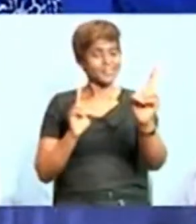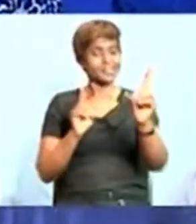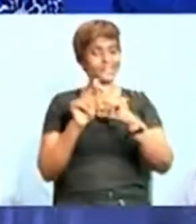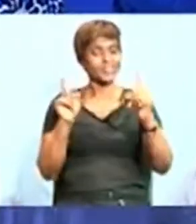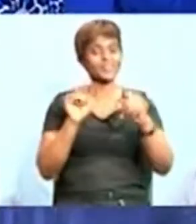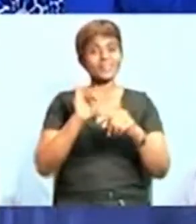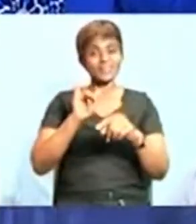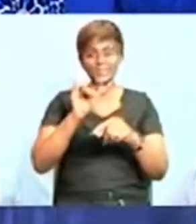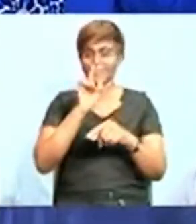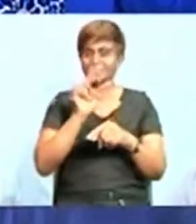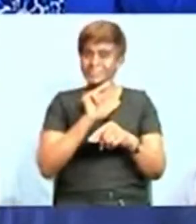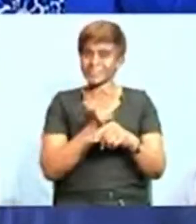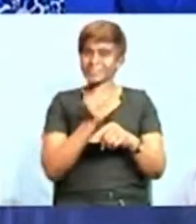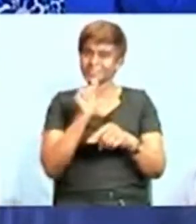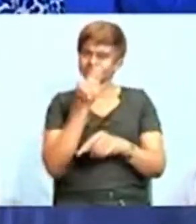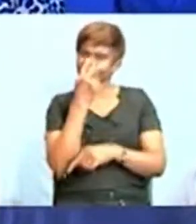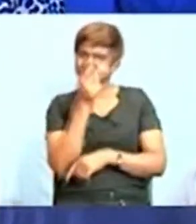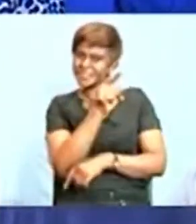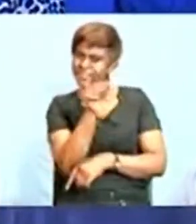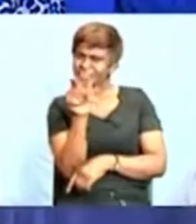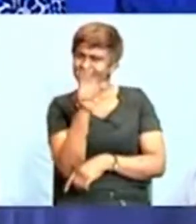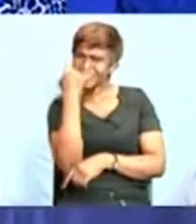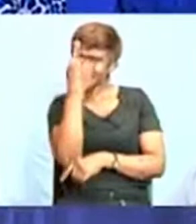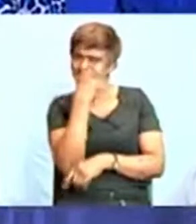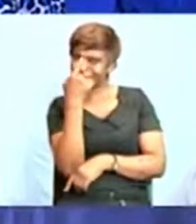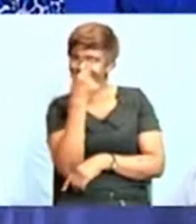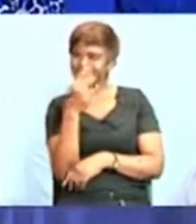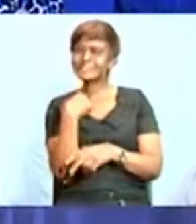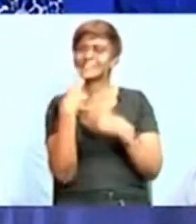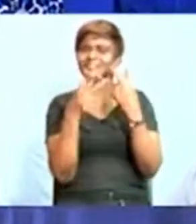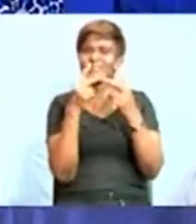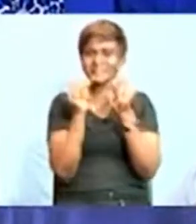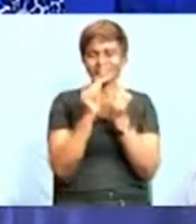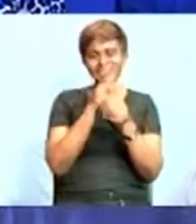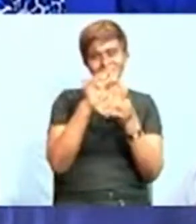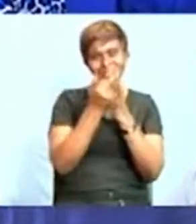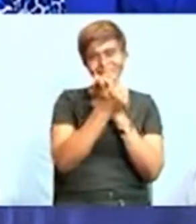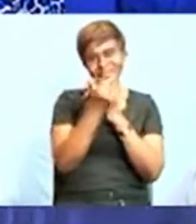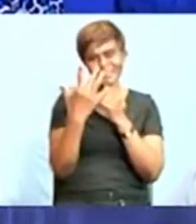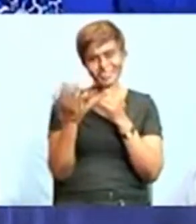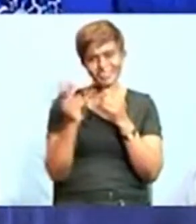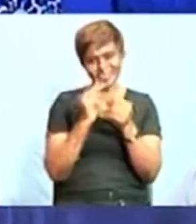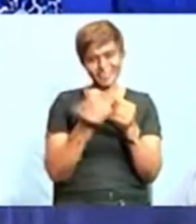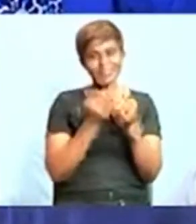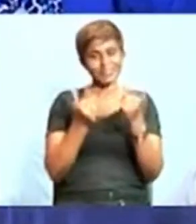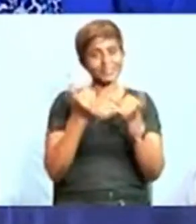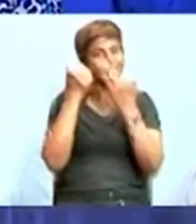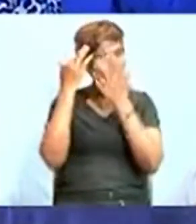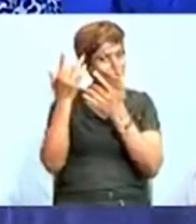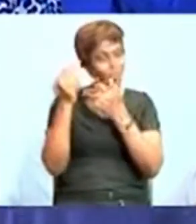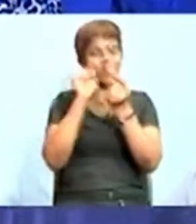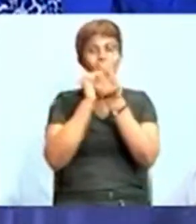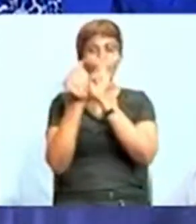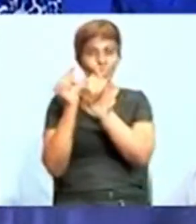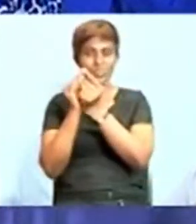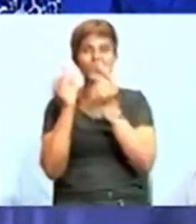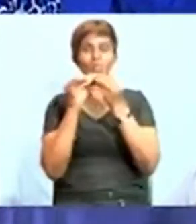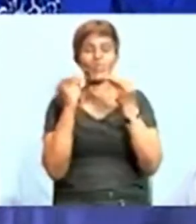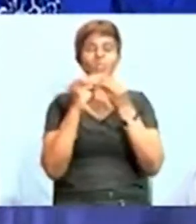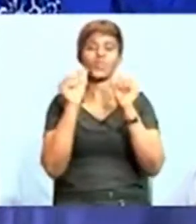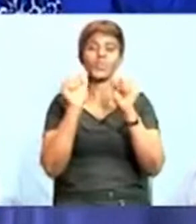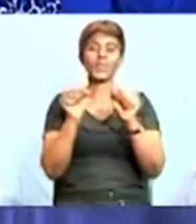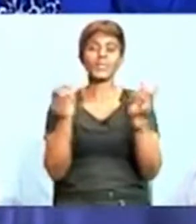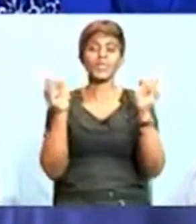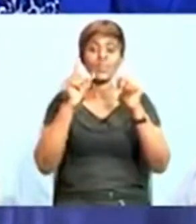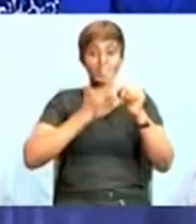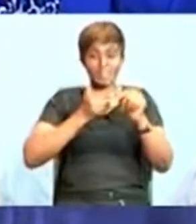at least we can put face to voice and all those things, but we hope that we can interact furthermore. When